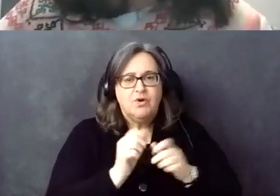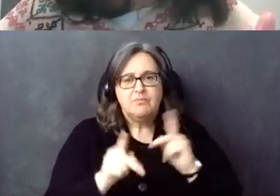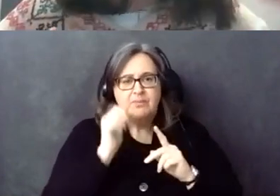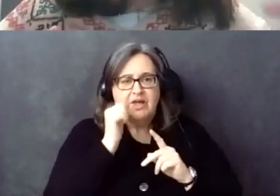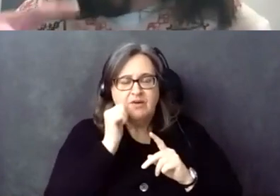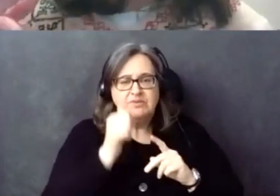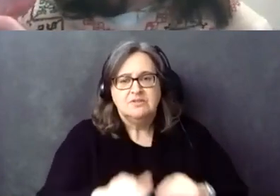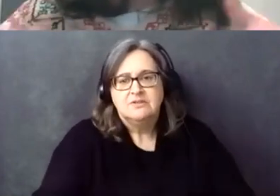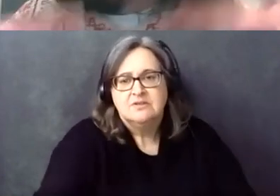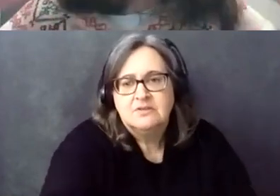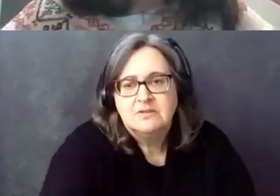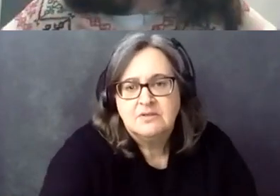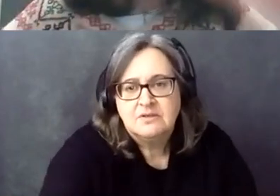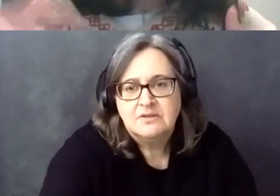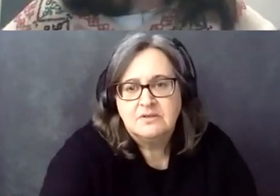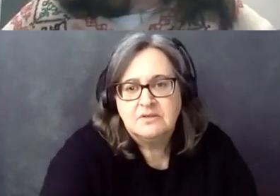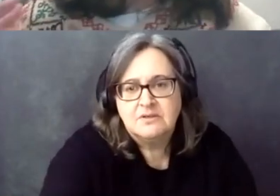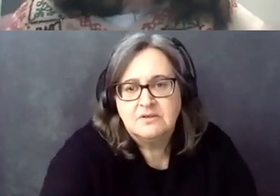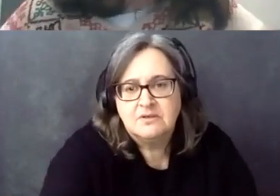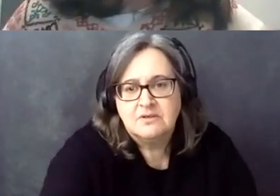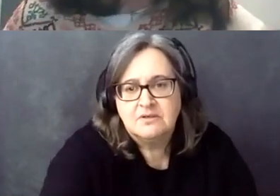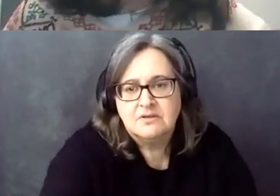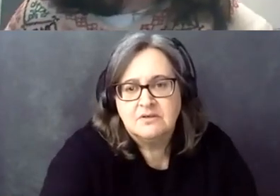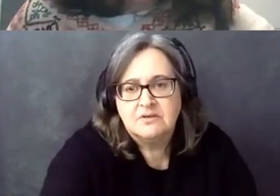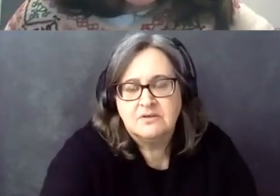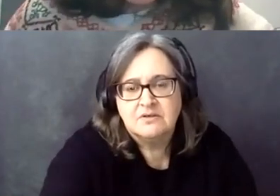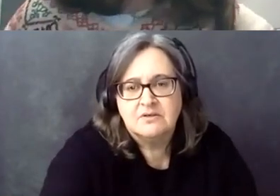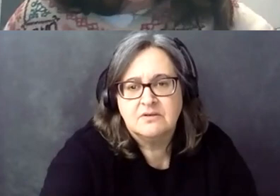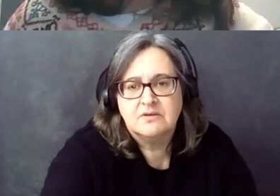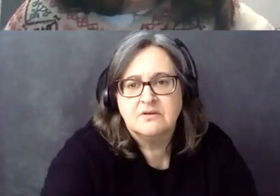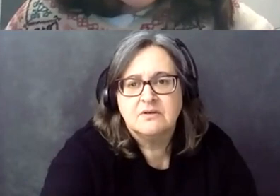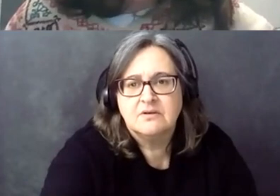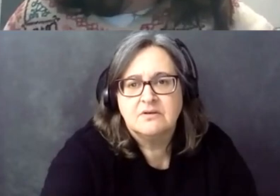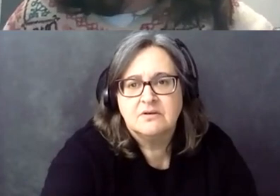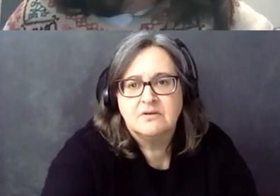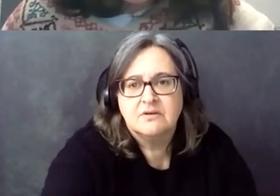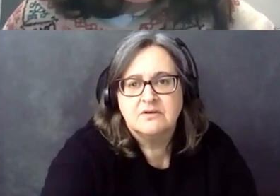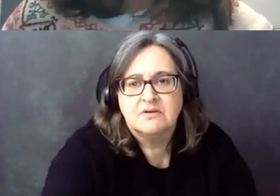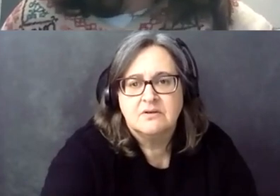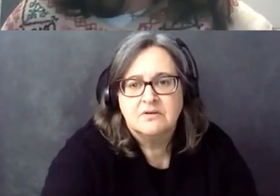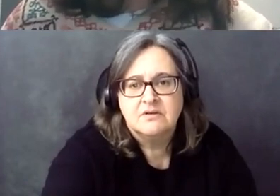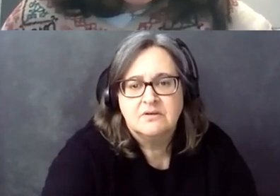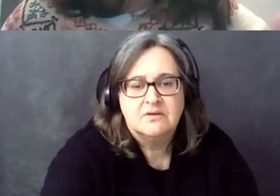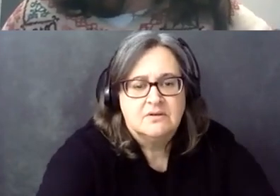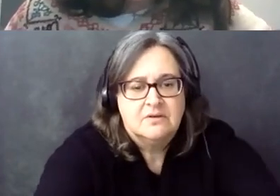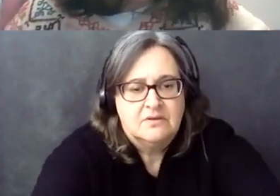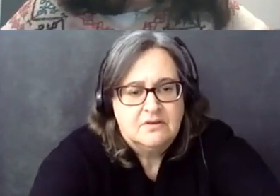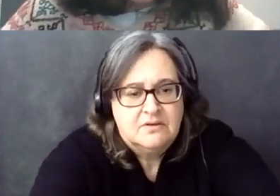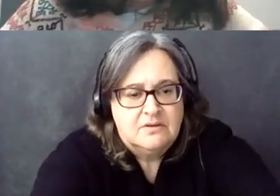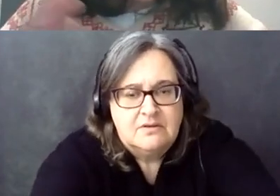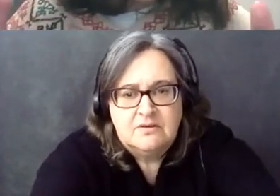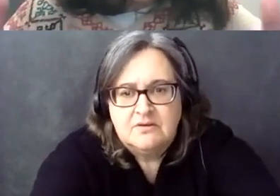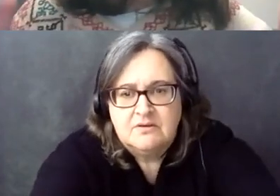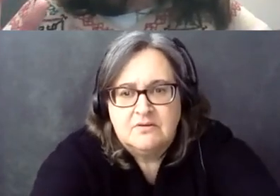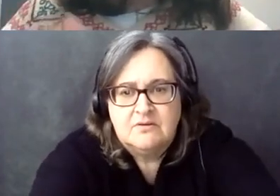You know, you're making policy and that's a little bit different. So I guess I'm just wondering, how does that happen, and how do we make sure